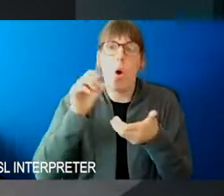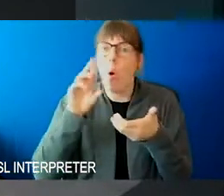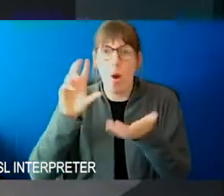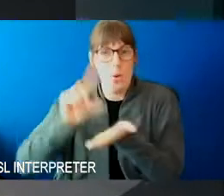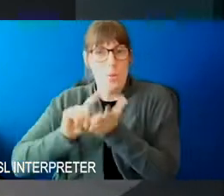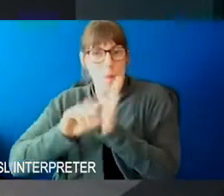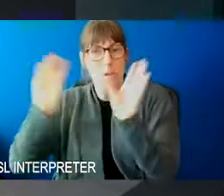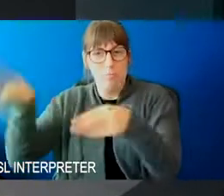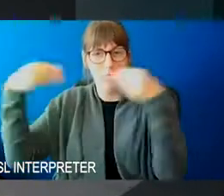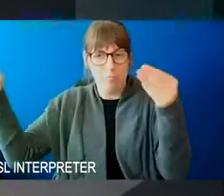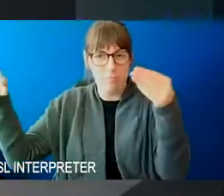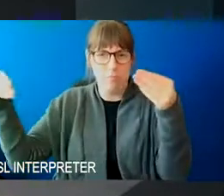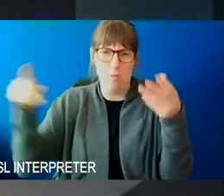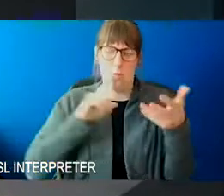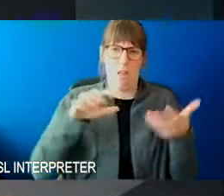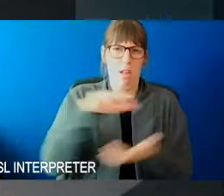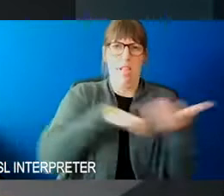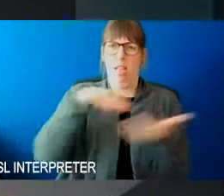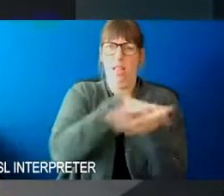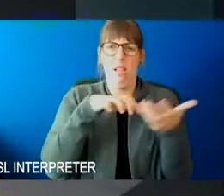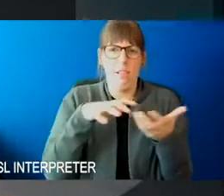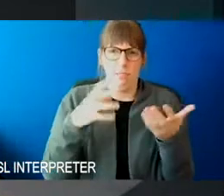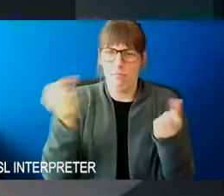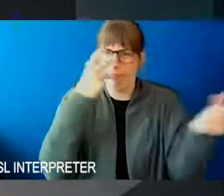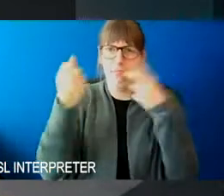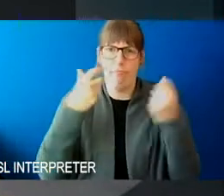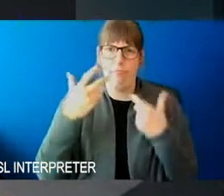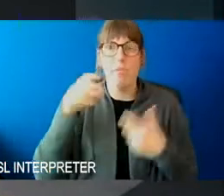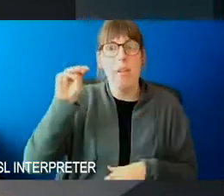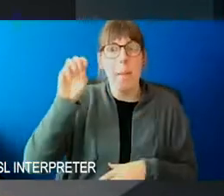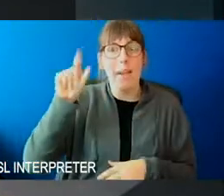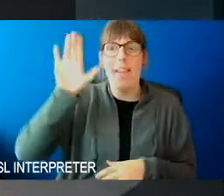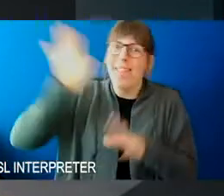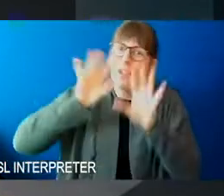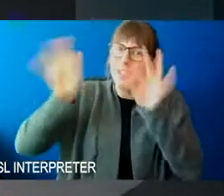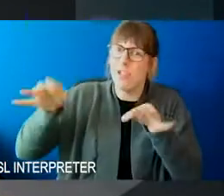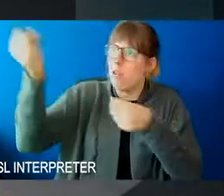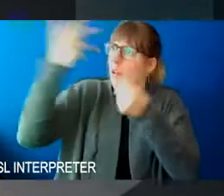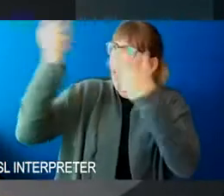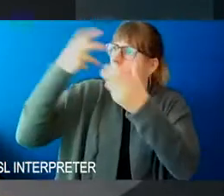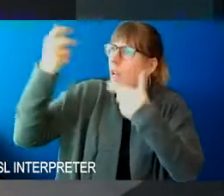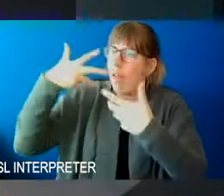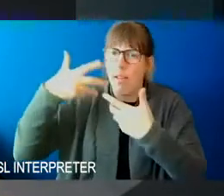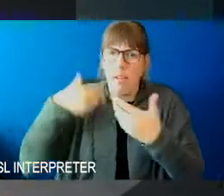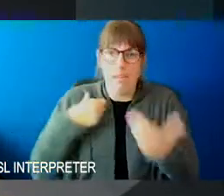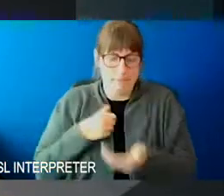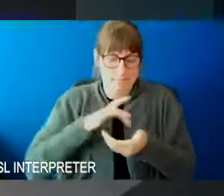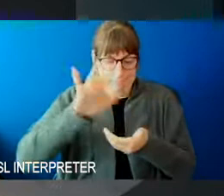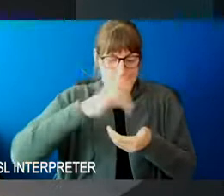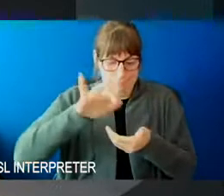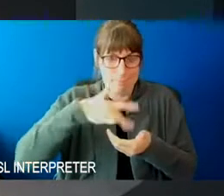up your app, or even if you're still looking at newspapers, you get what the media decides it wants to show